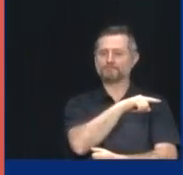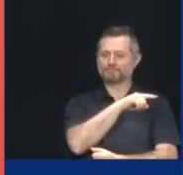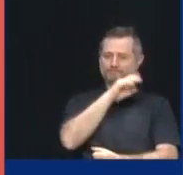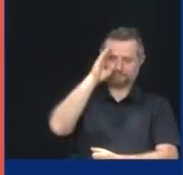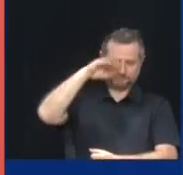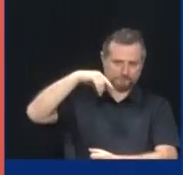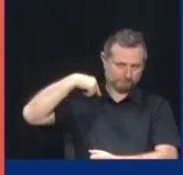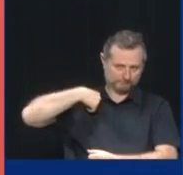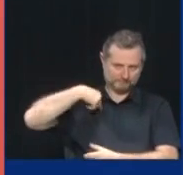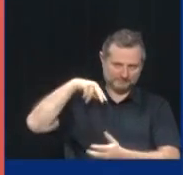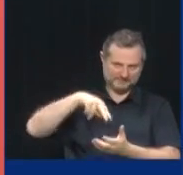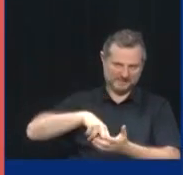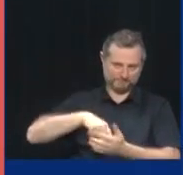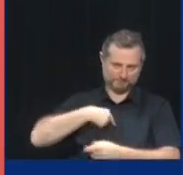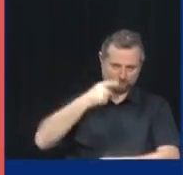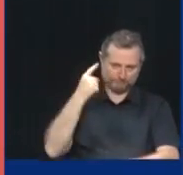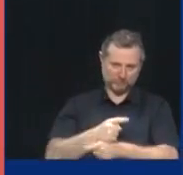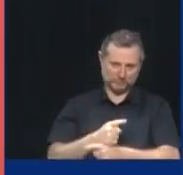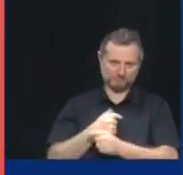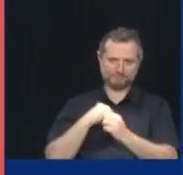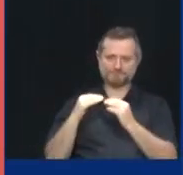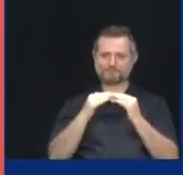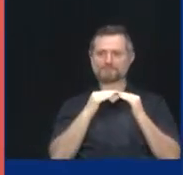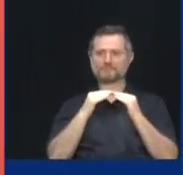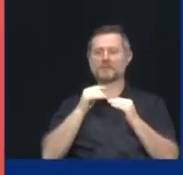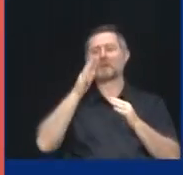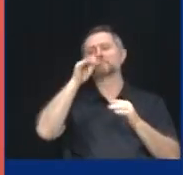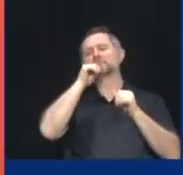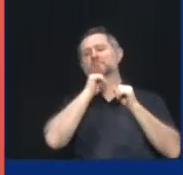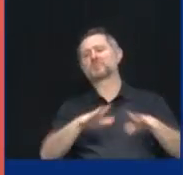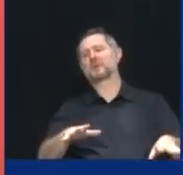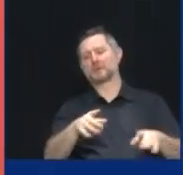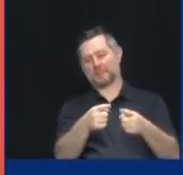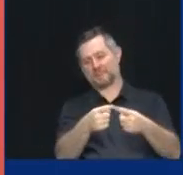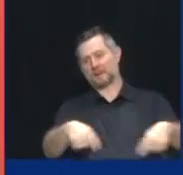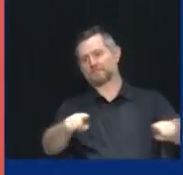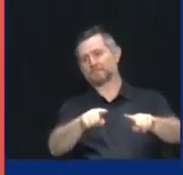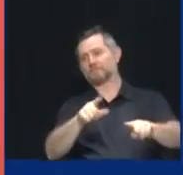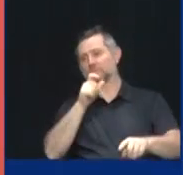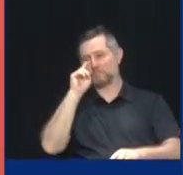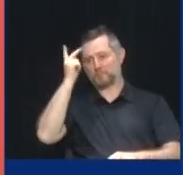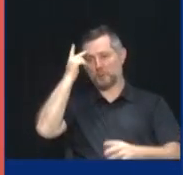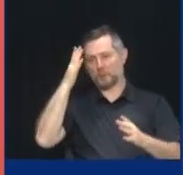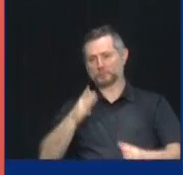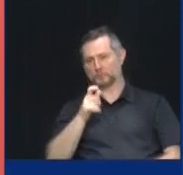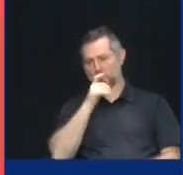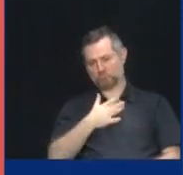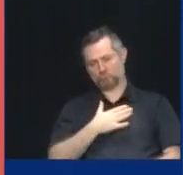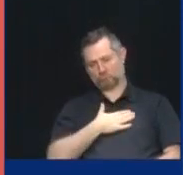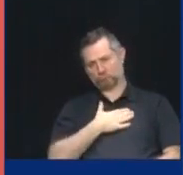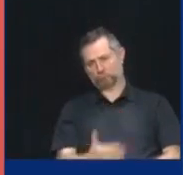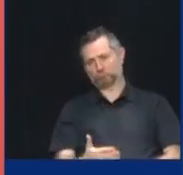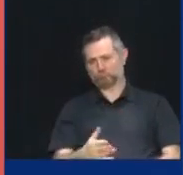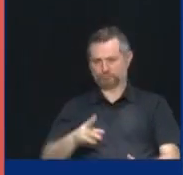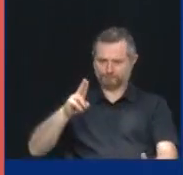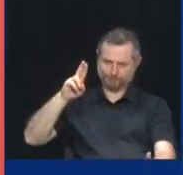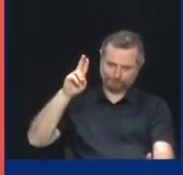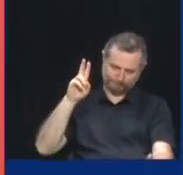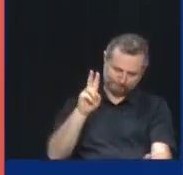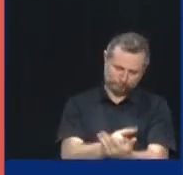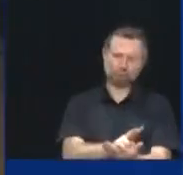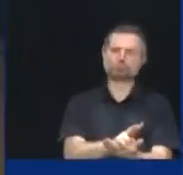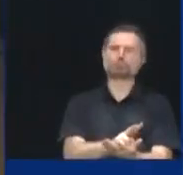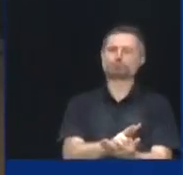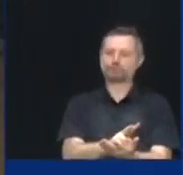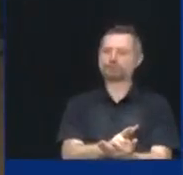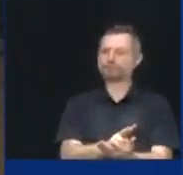justice. God bless that type of elected official who will give up their office because it's the right thing